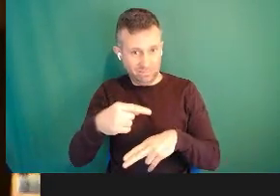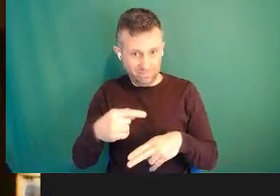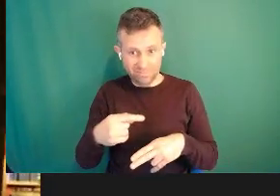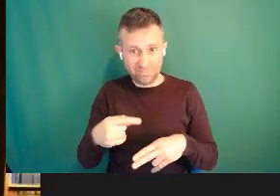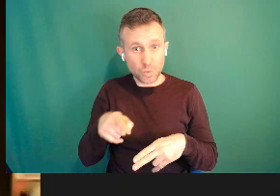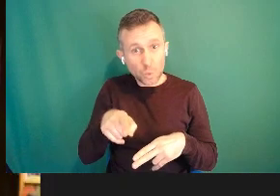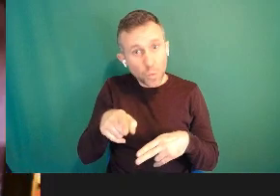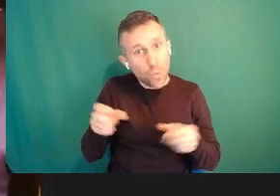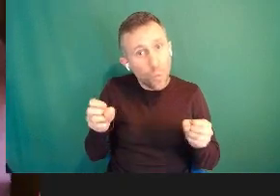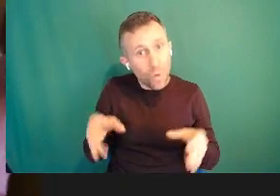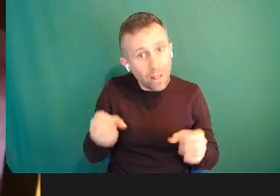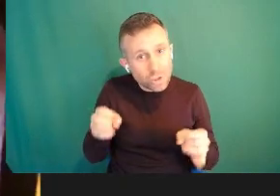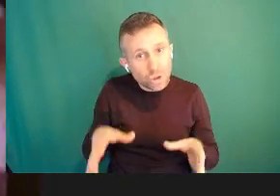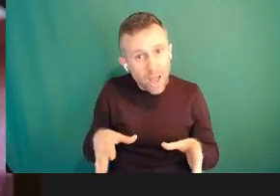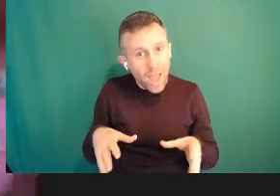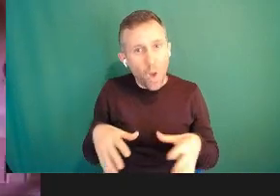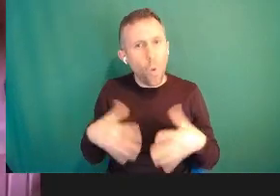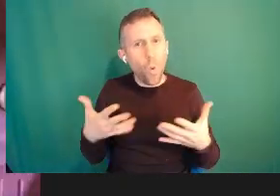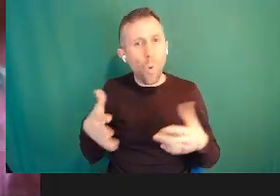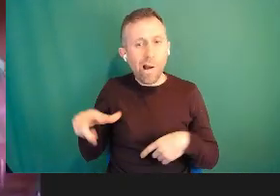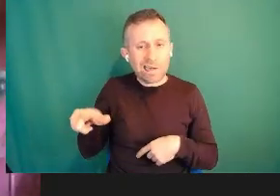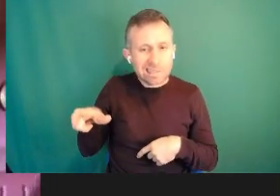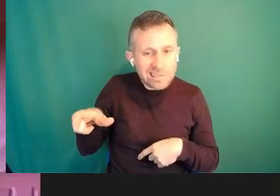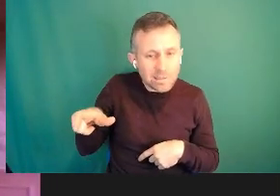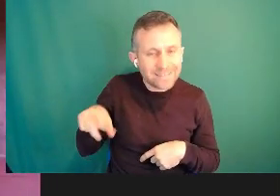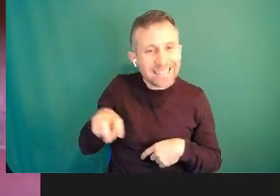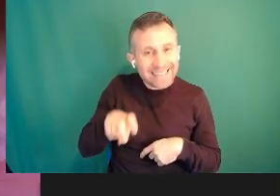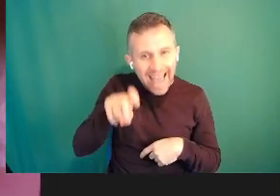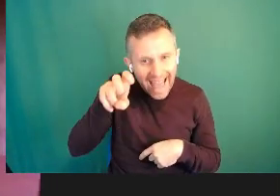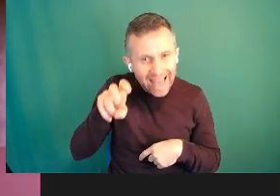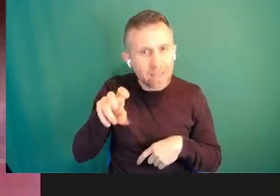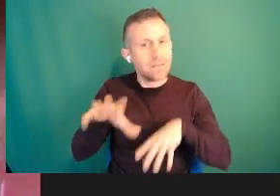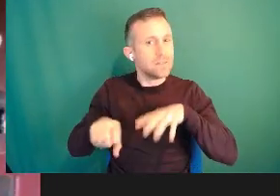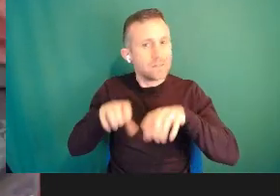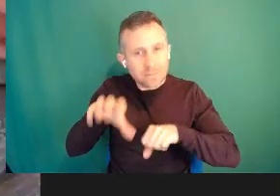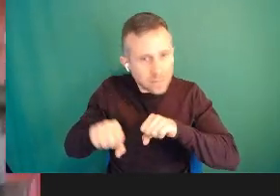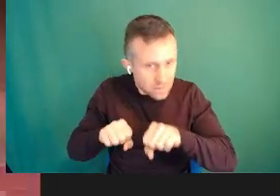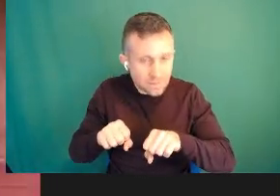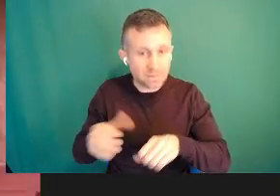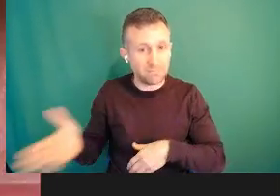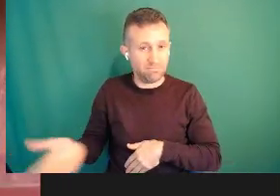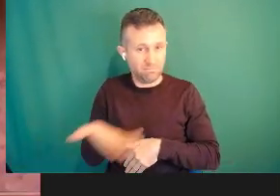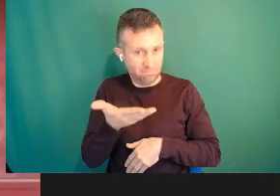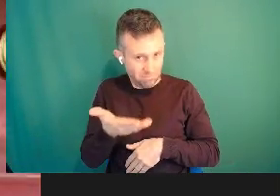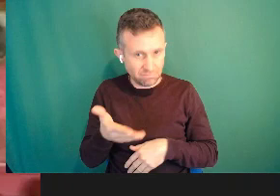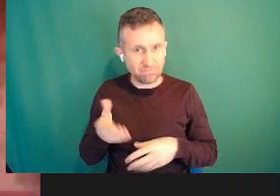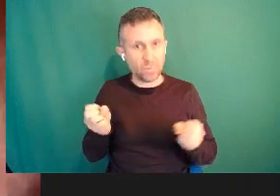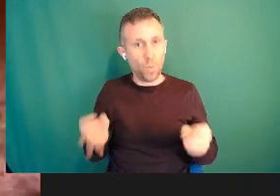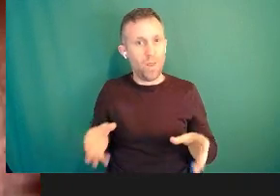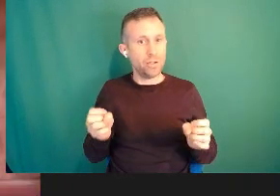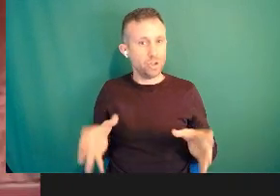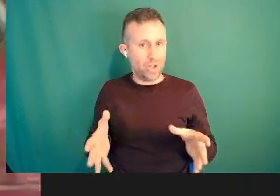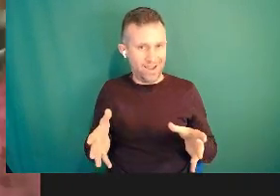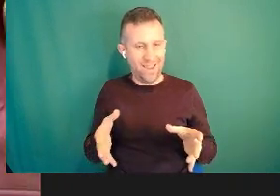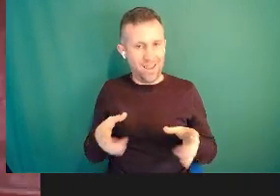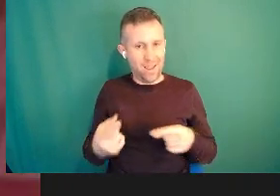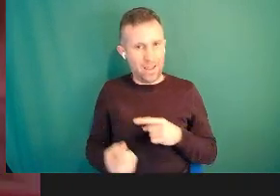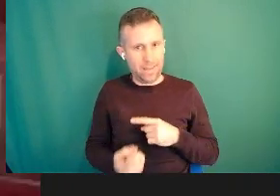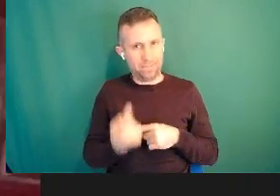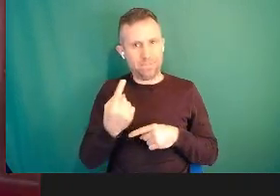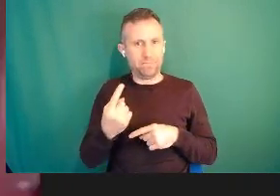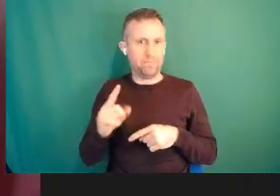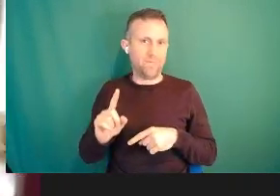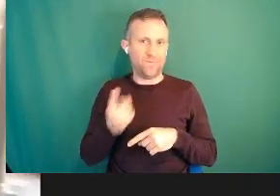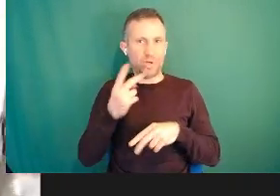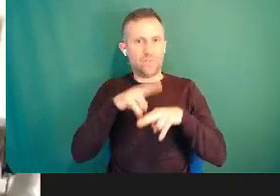stairs, they can reach the first floor, which is fantastic. So in the 60s, Lady Crewe, she